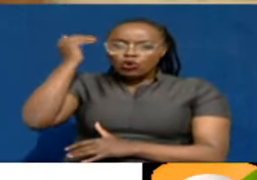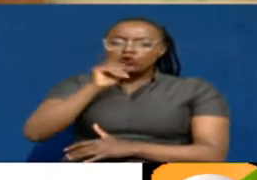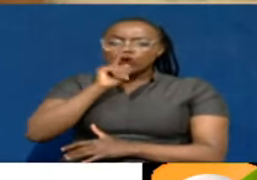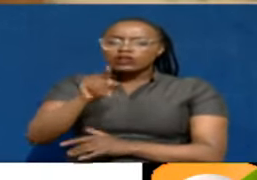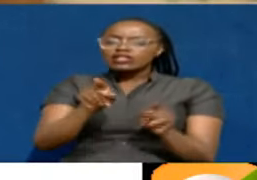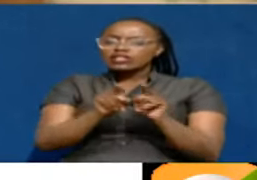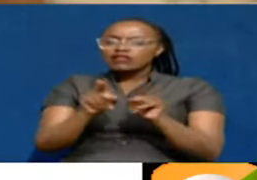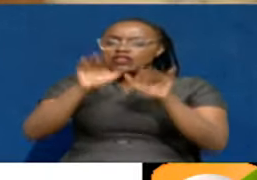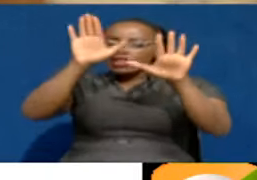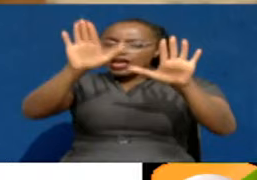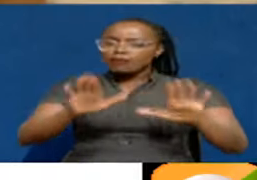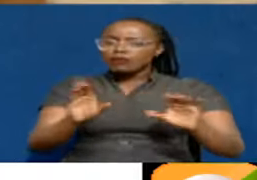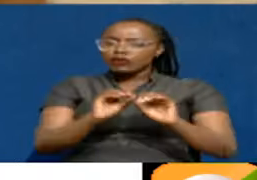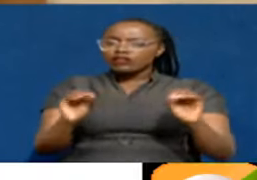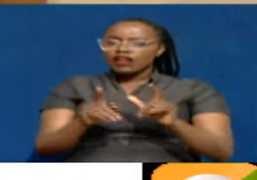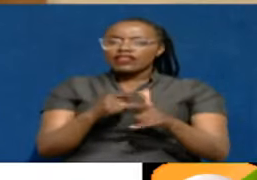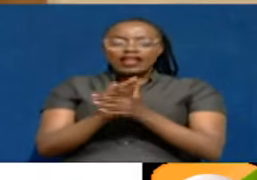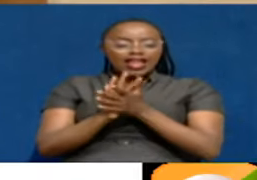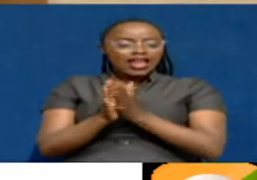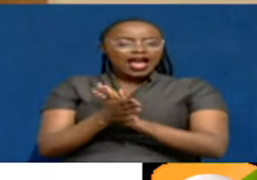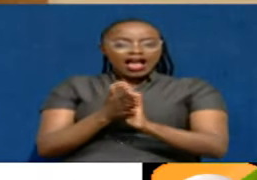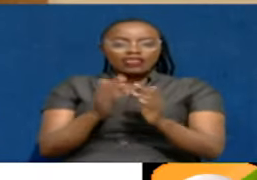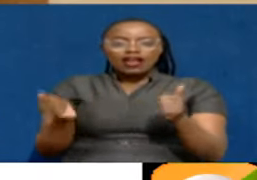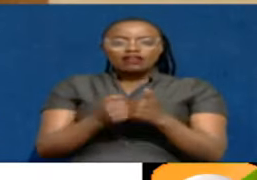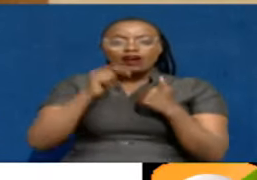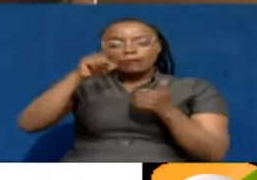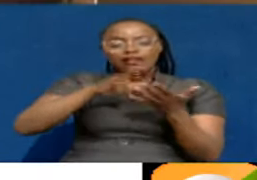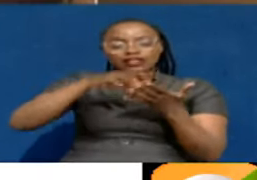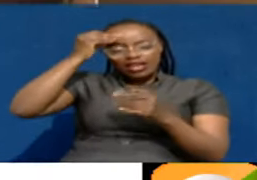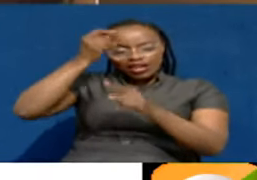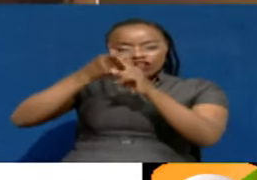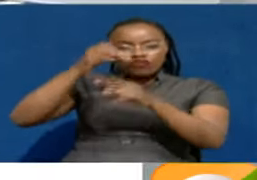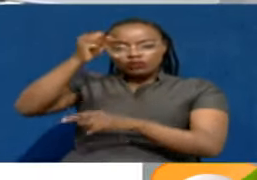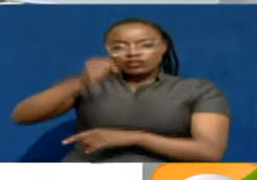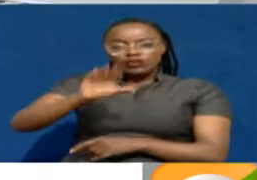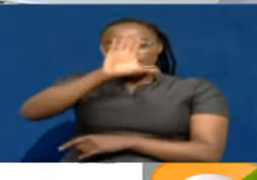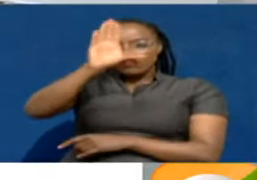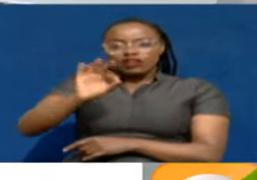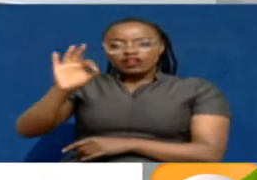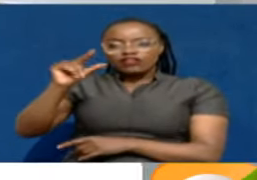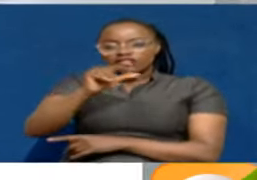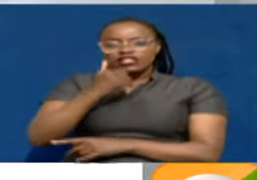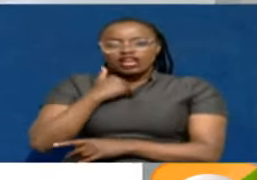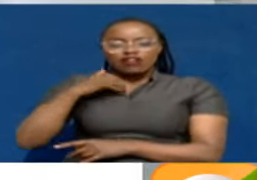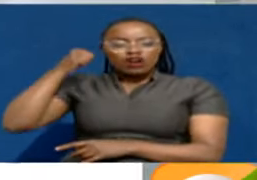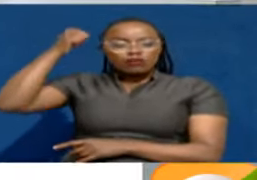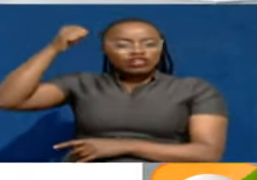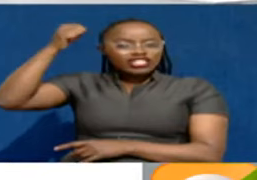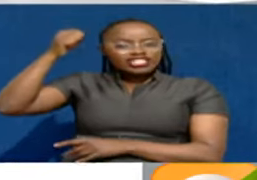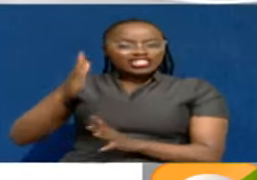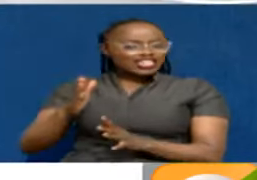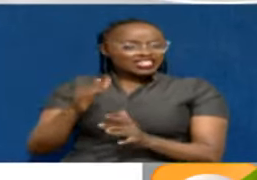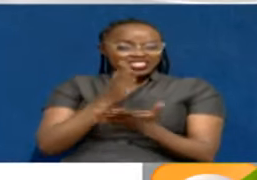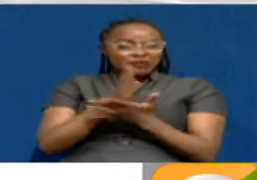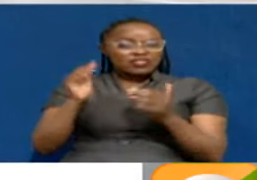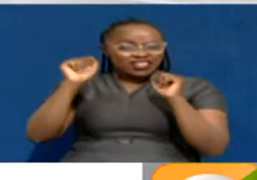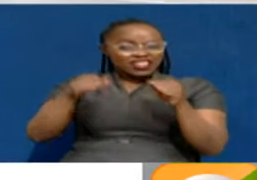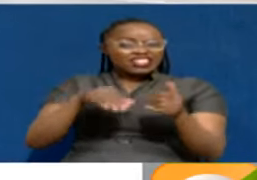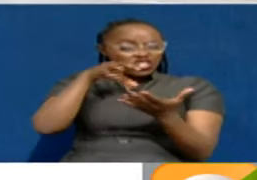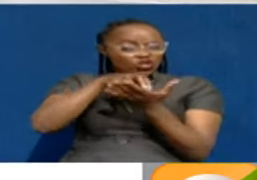are not deemed to be important. And nothing ever happens. We should learn from South Africa. Francis, you cover a lot of politicians. It is unthinkable